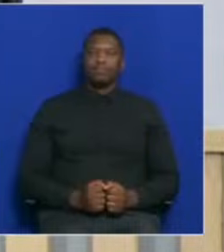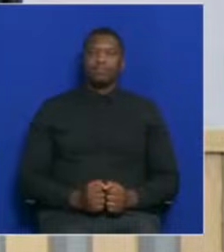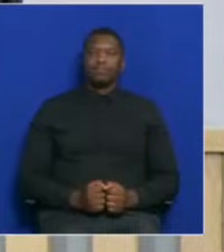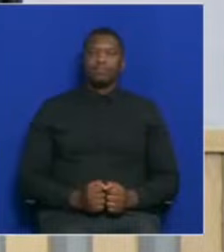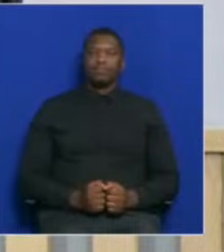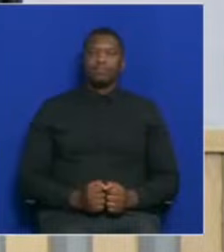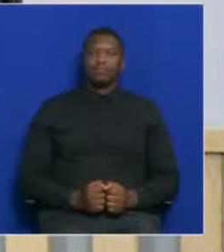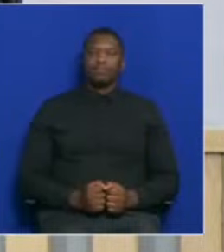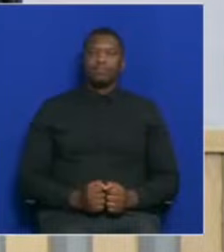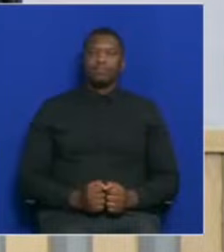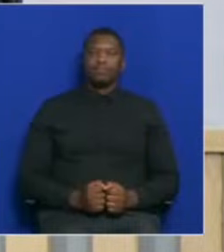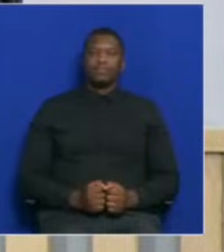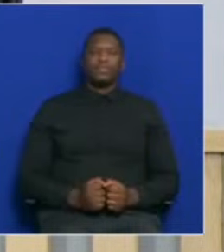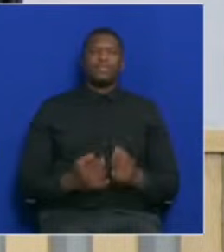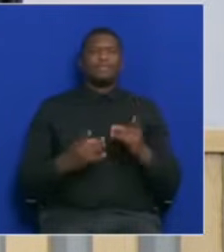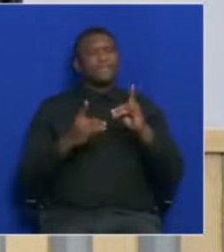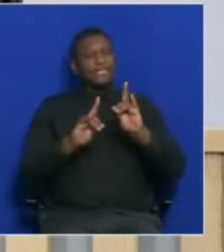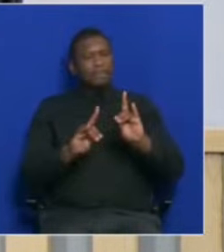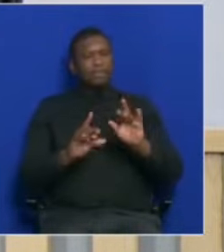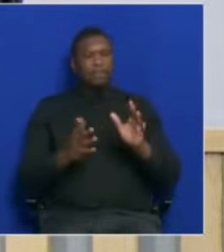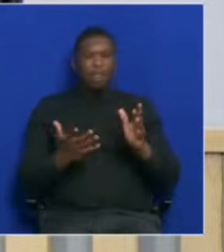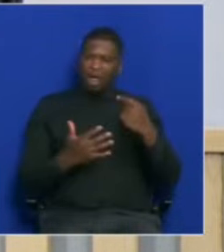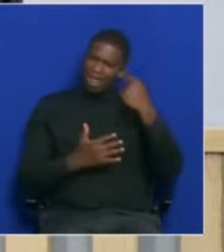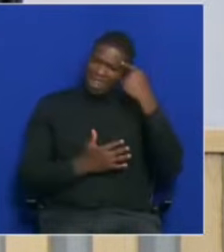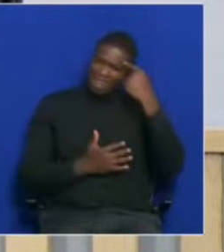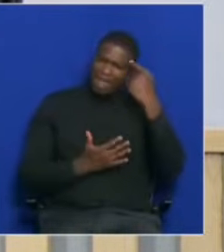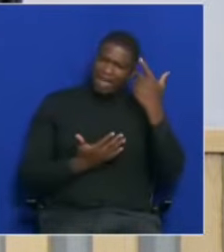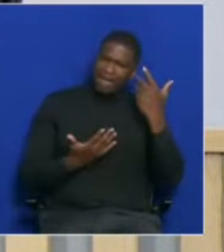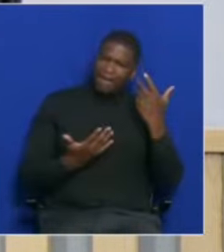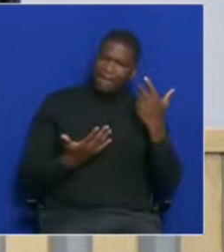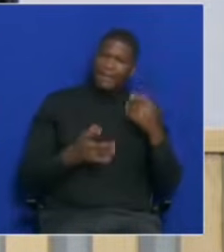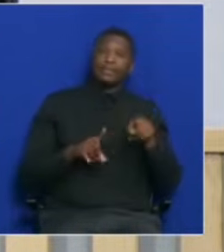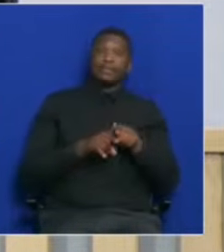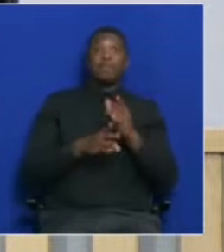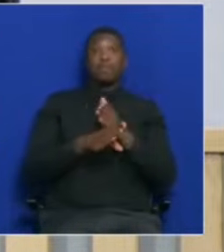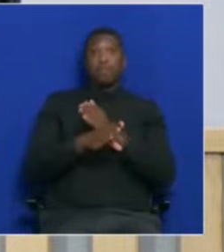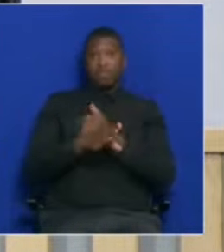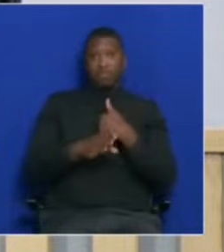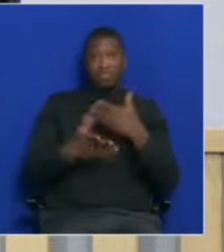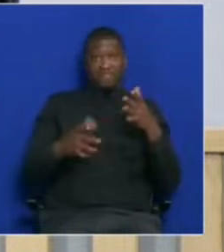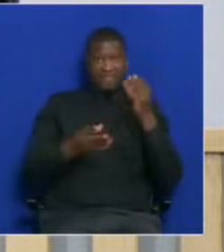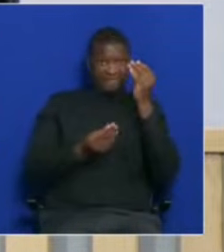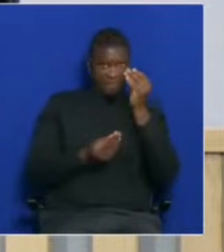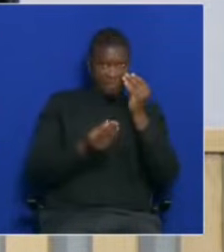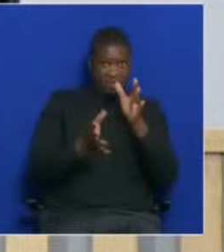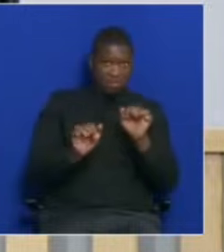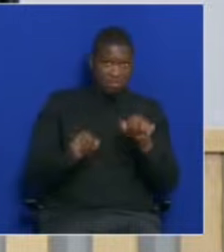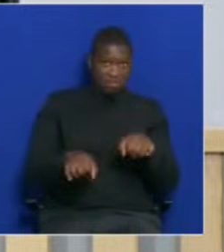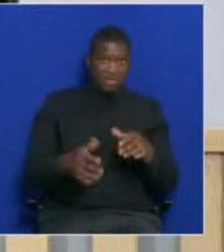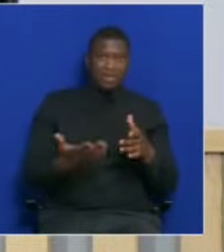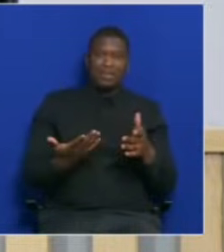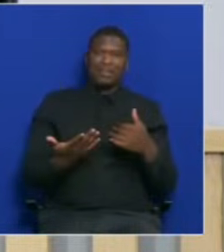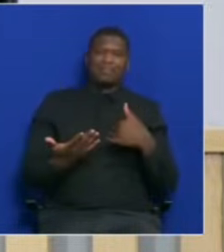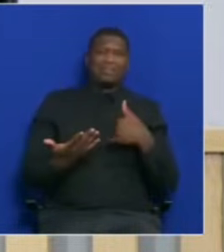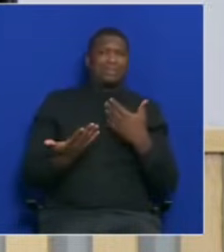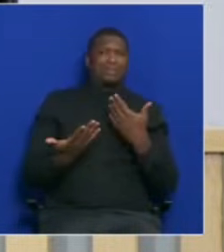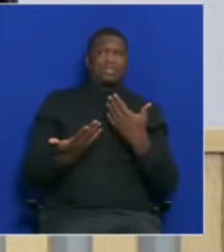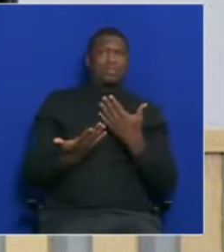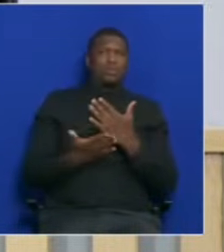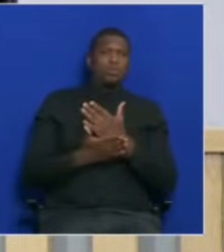Chairperson, I think, as I said earlier, that I wouldn't expect an investigator to